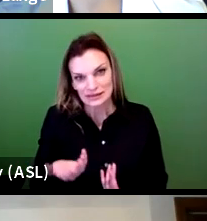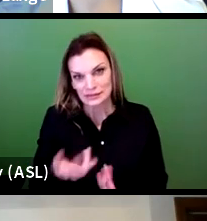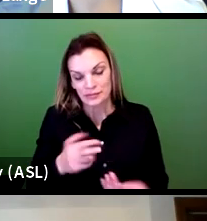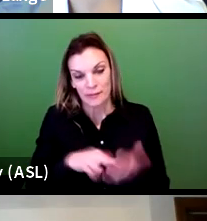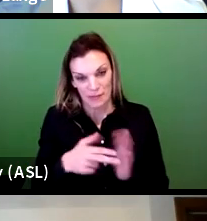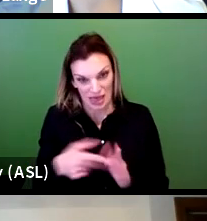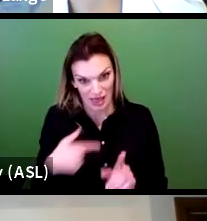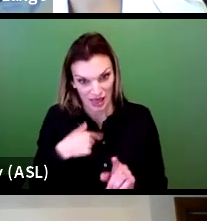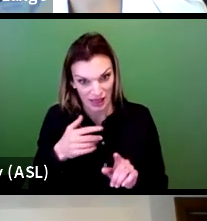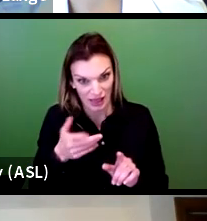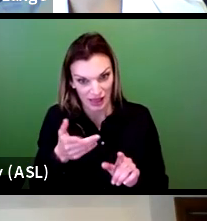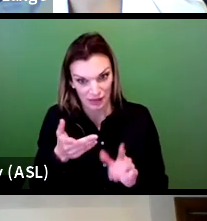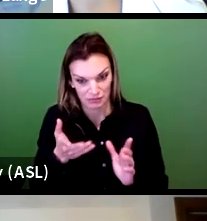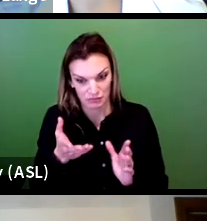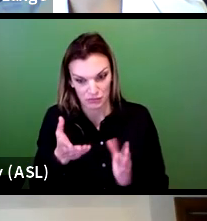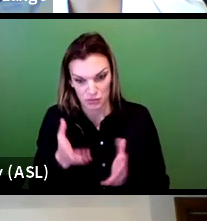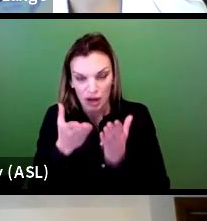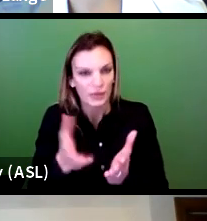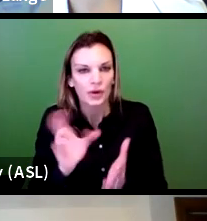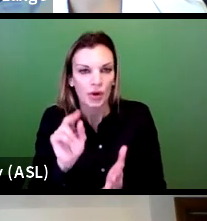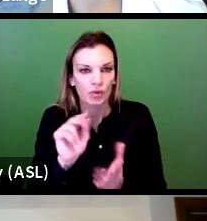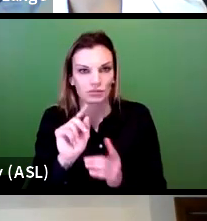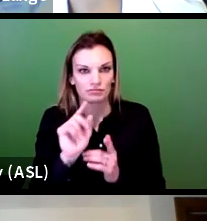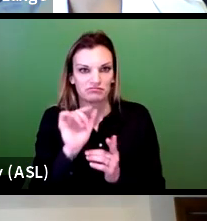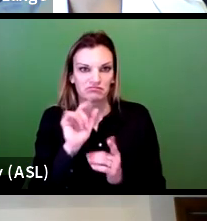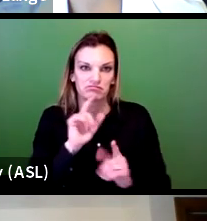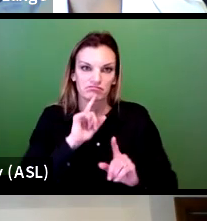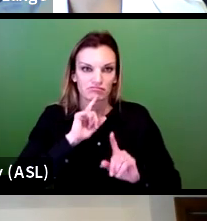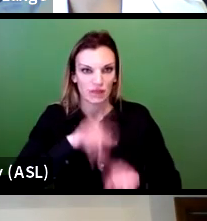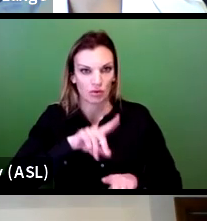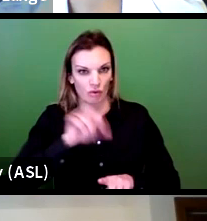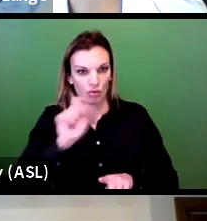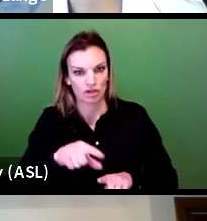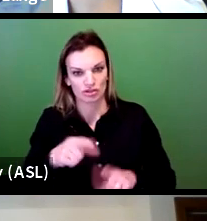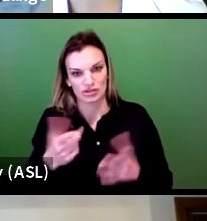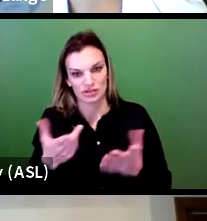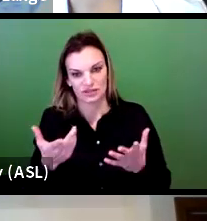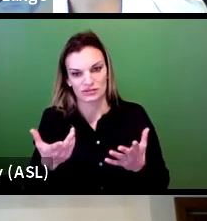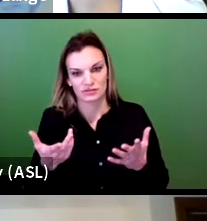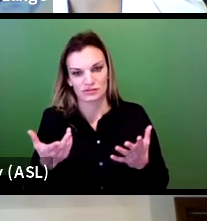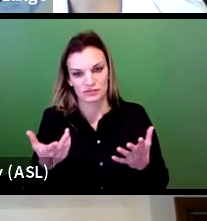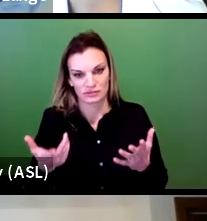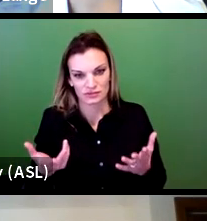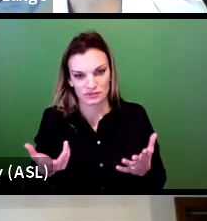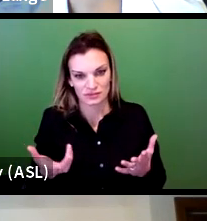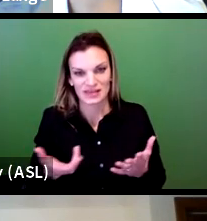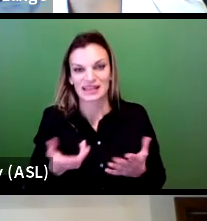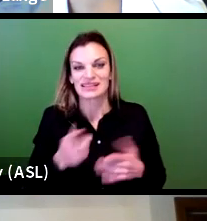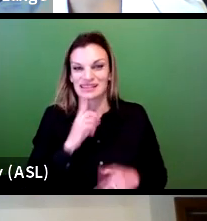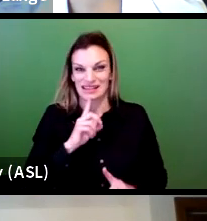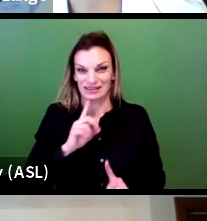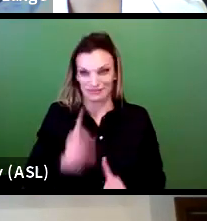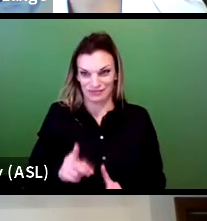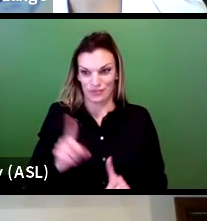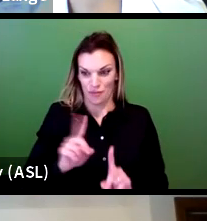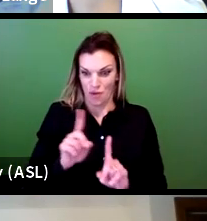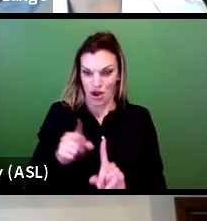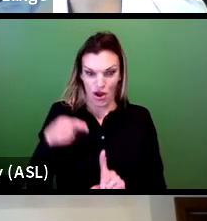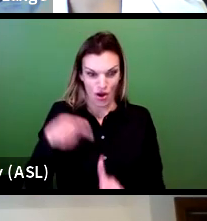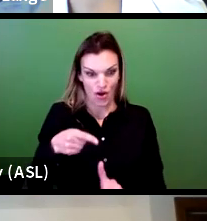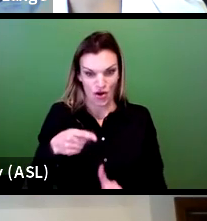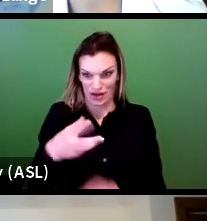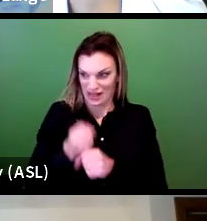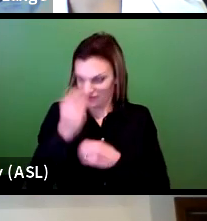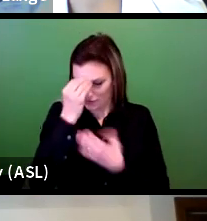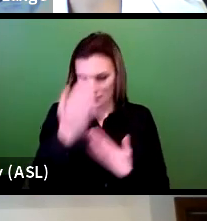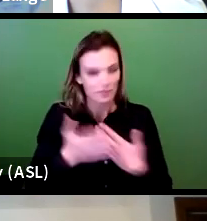suggesting or recommending anything, but to answer your question, I'll just leave it with that expression. It's not the location, it's the type or